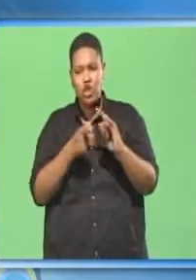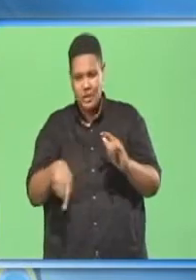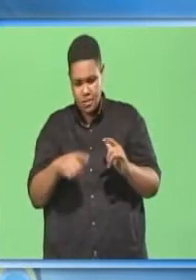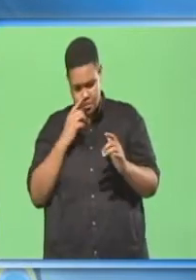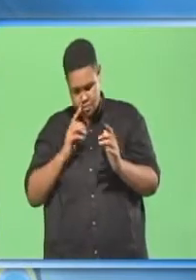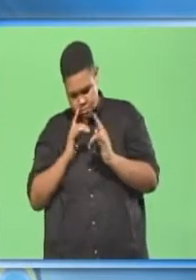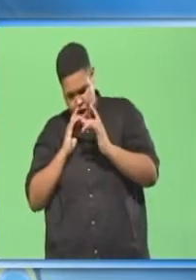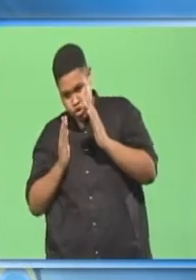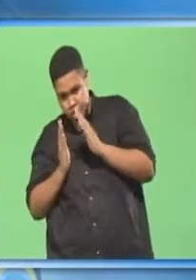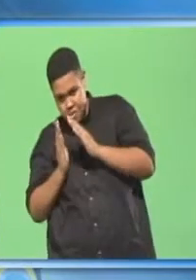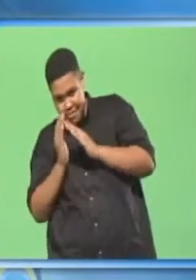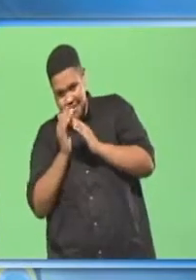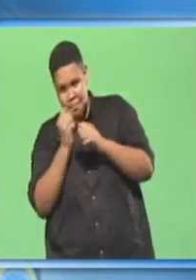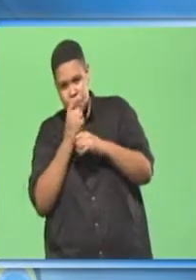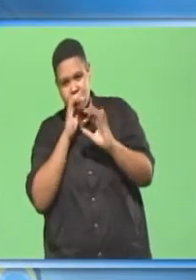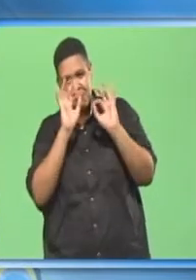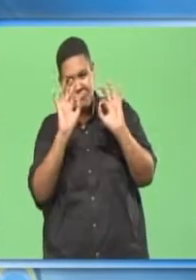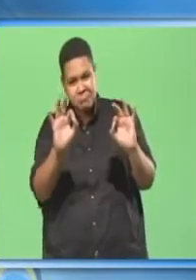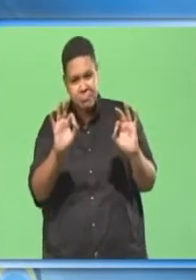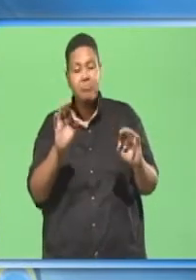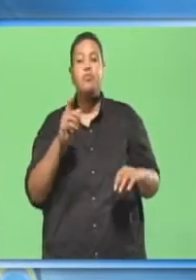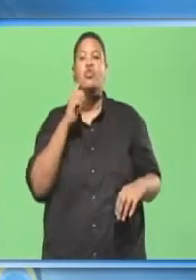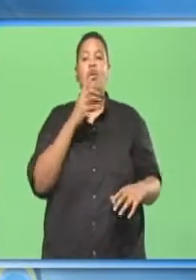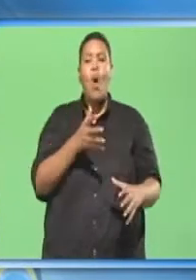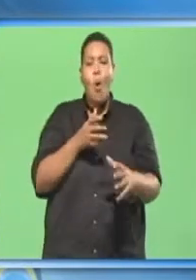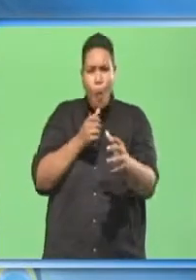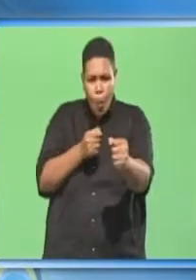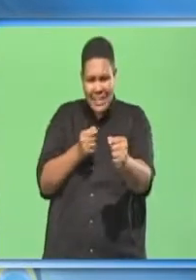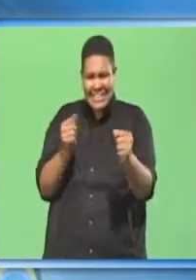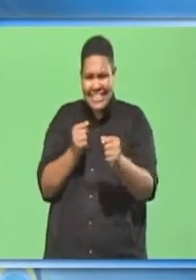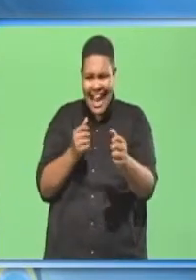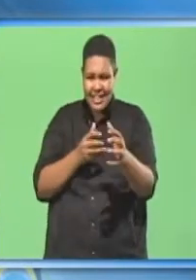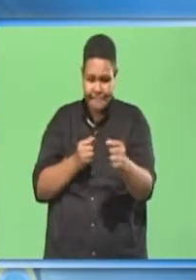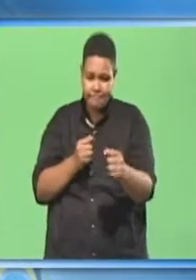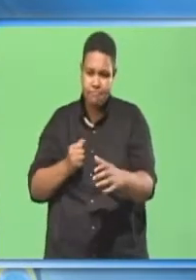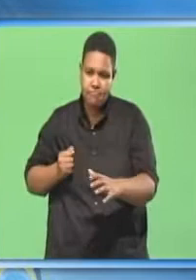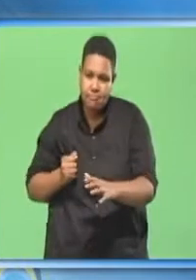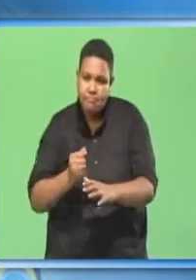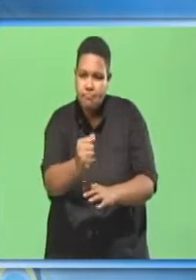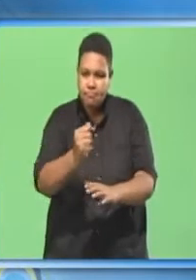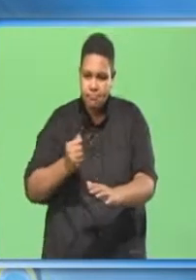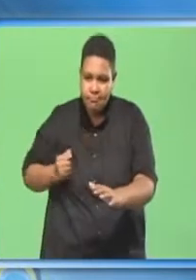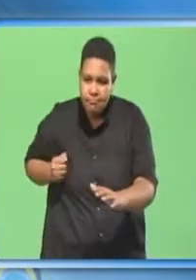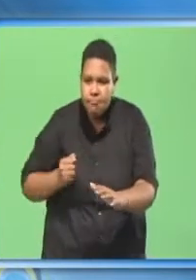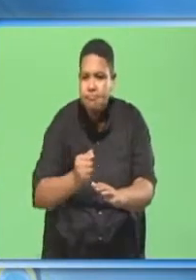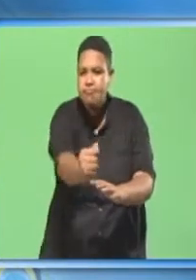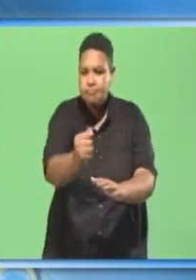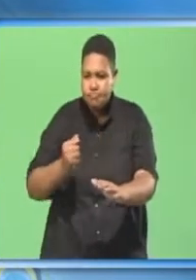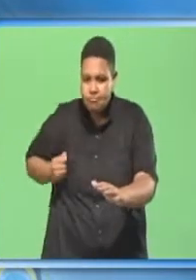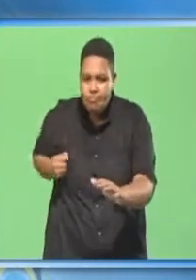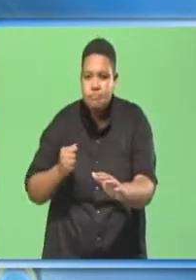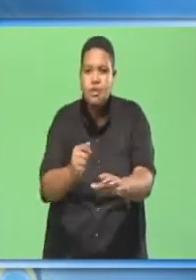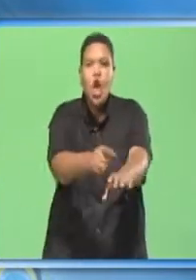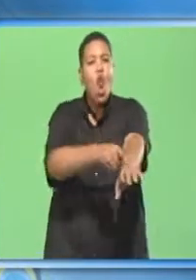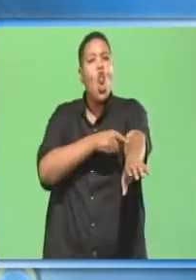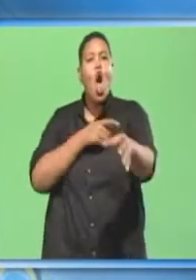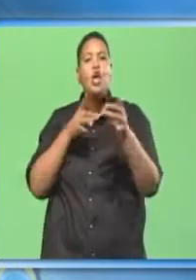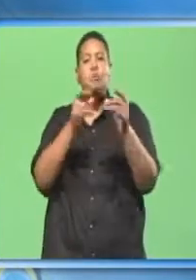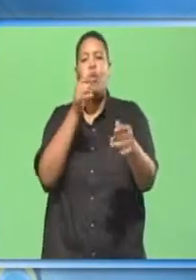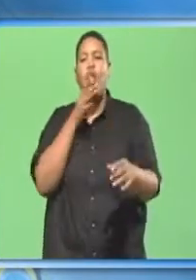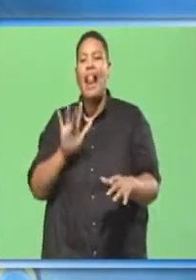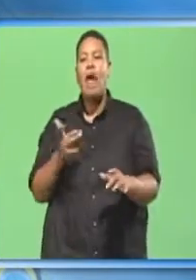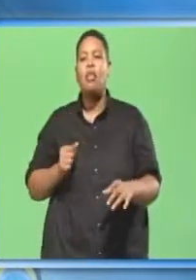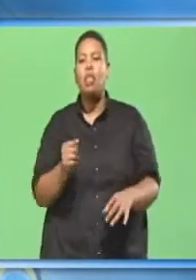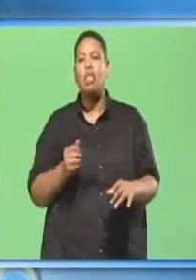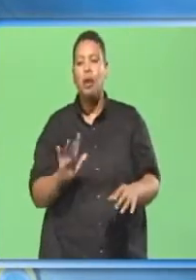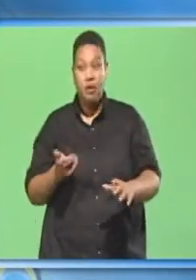handle. Grip the toe and heel knobs firmly. Push the plane along the wood with long, smooth strokes. Press